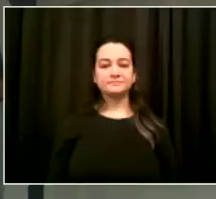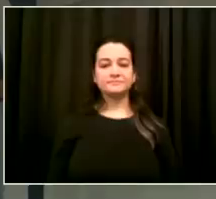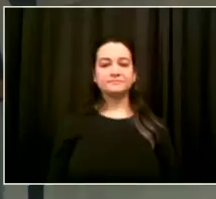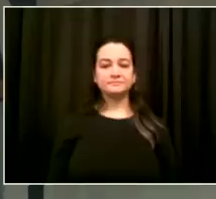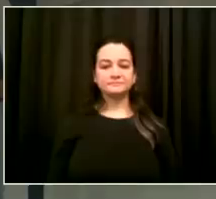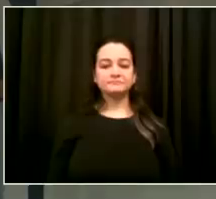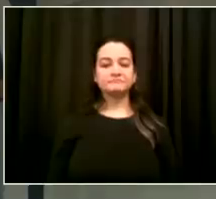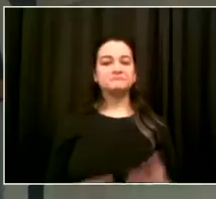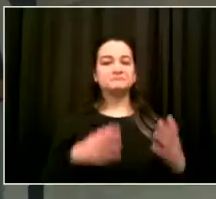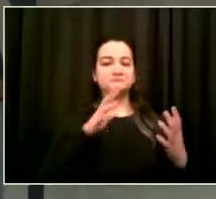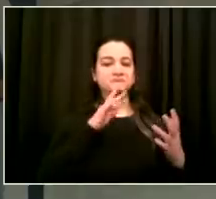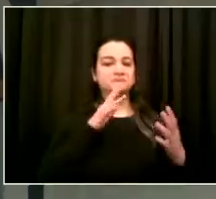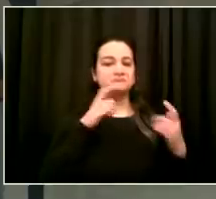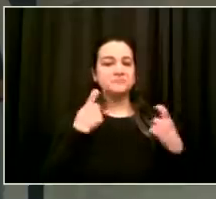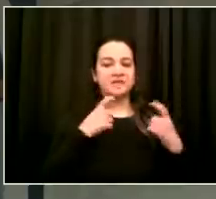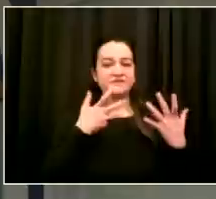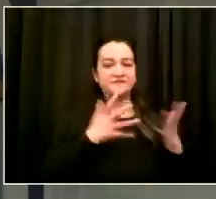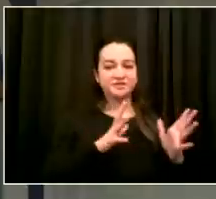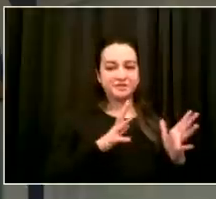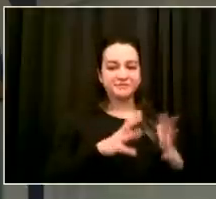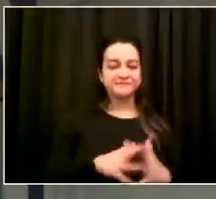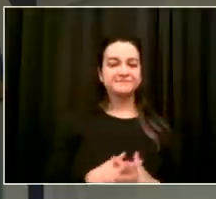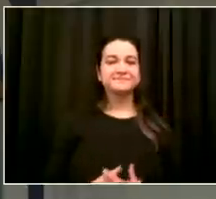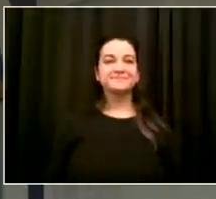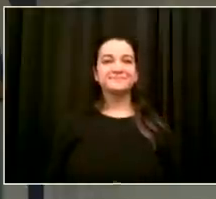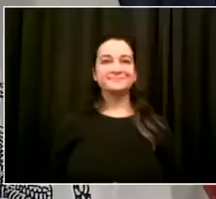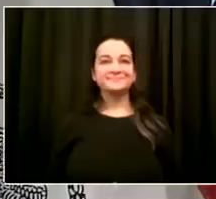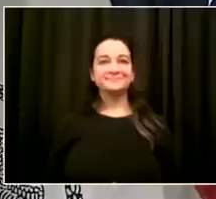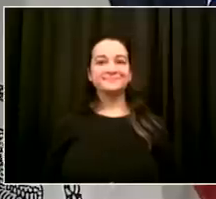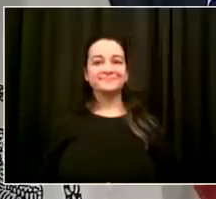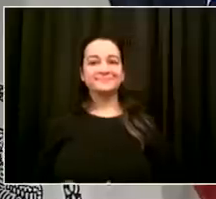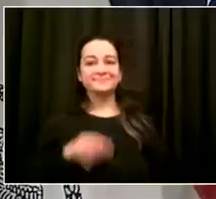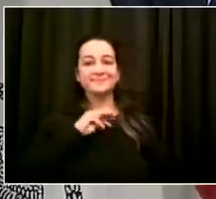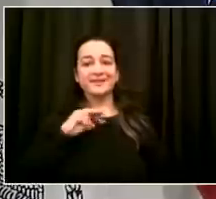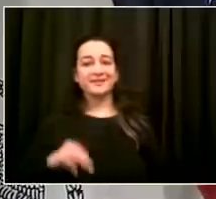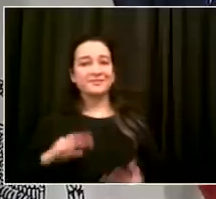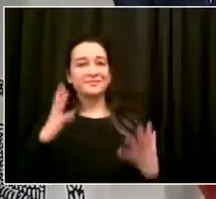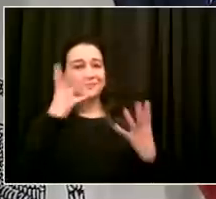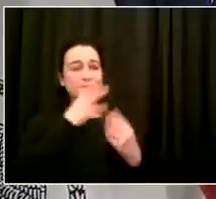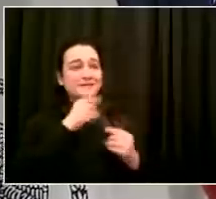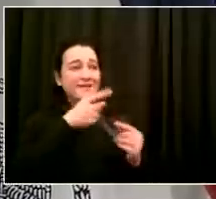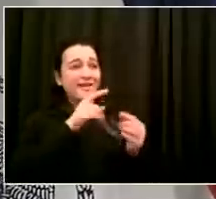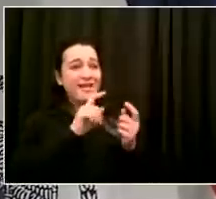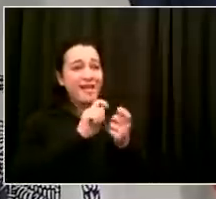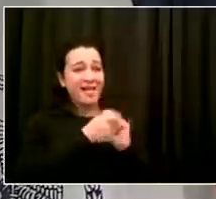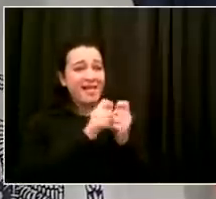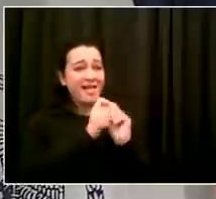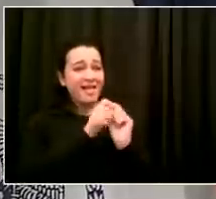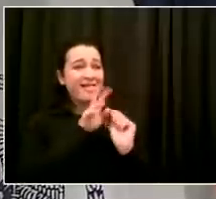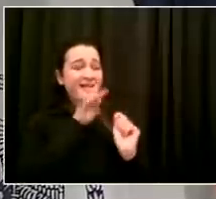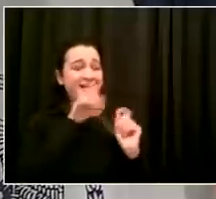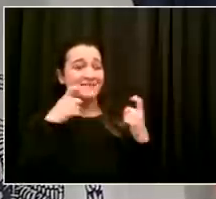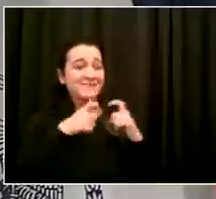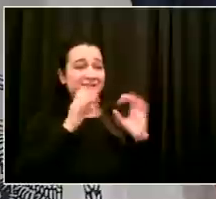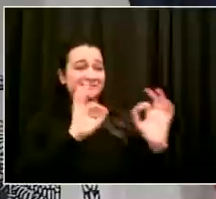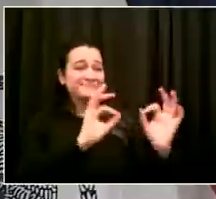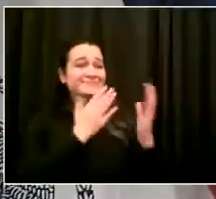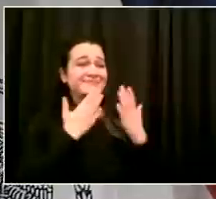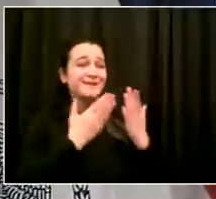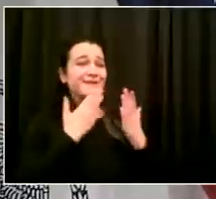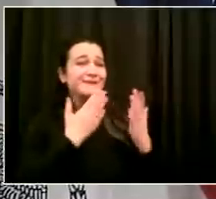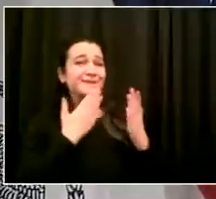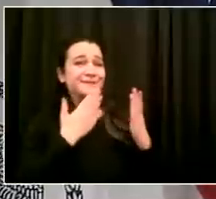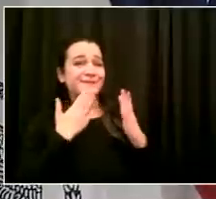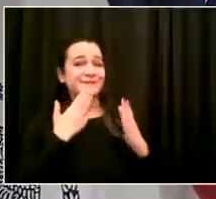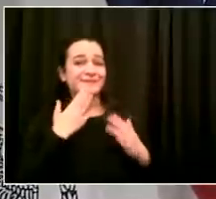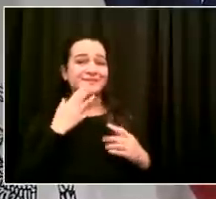Beautifully said, Lorraine. I'm glad you did. Thank you very, very much. And again, thank you for your leadership and to everyone at DFTA. I want to thank everyone. Our Department for the